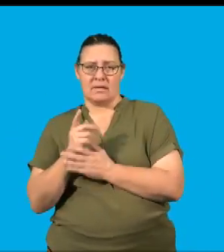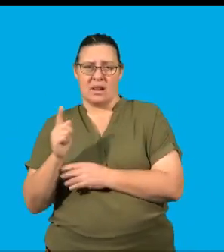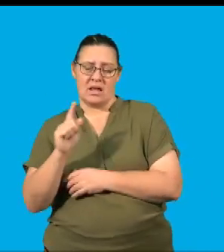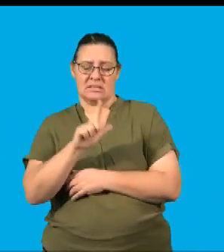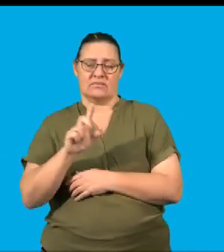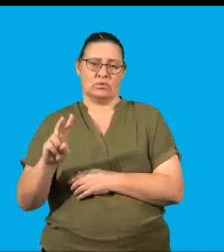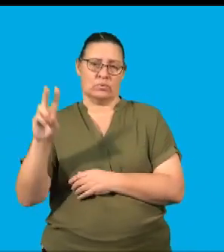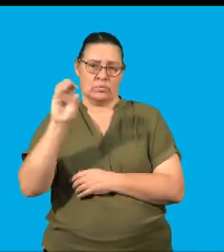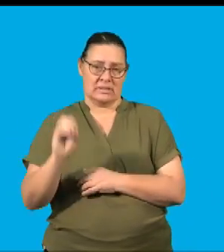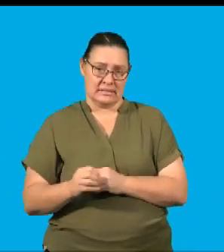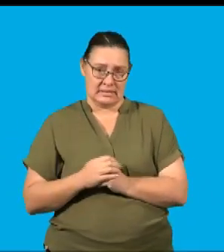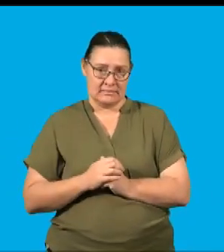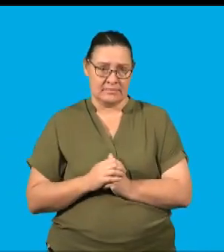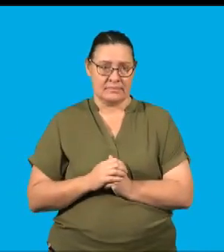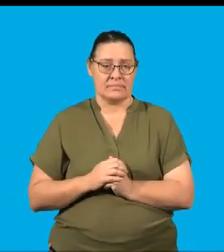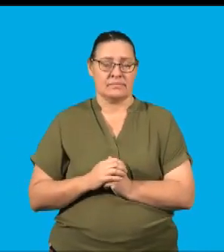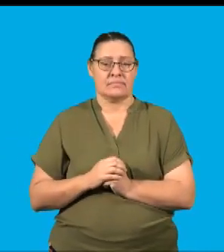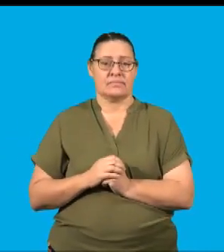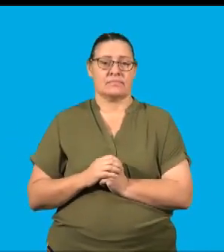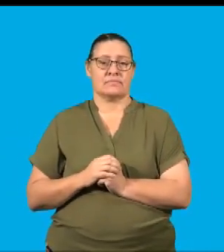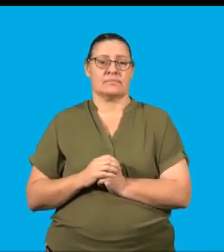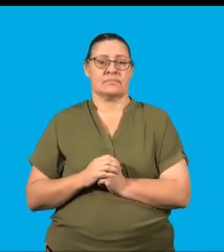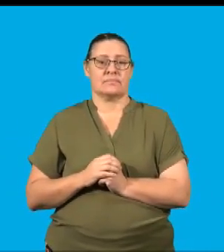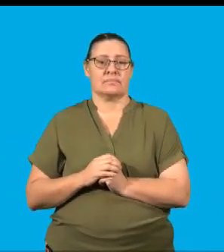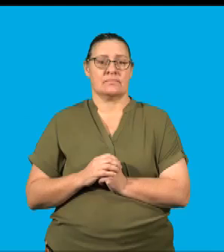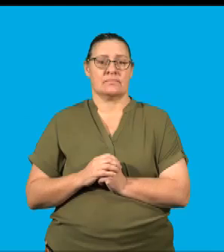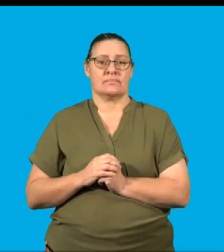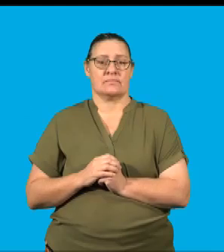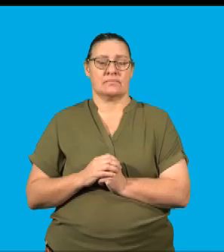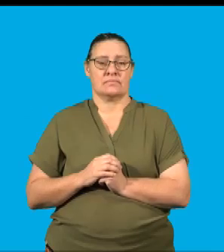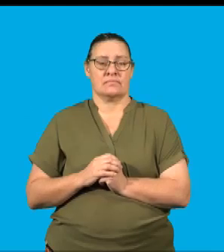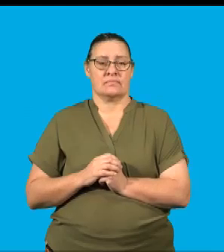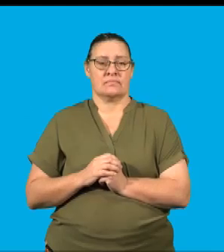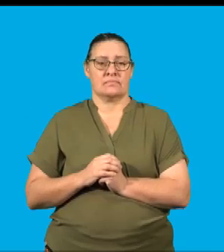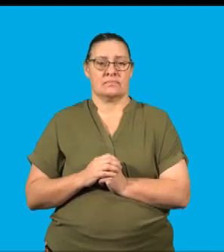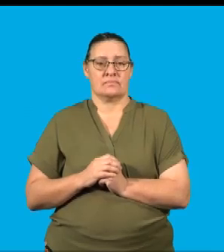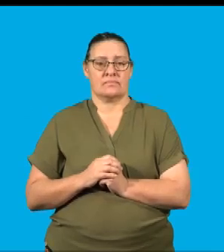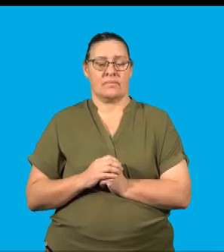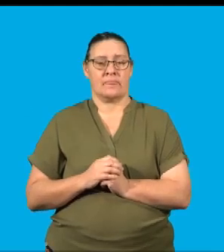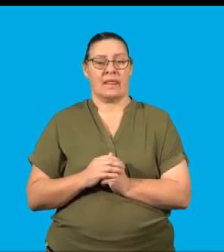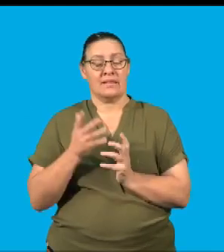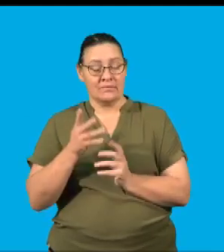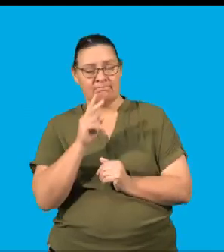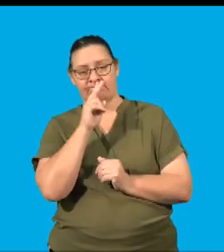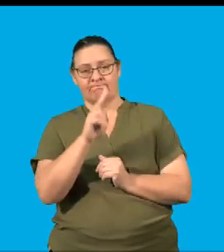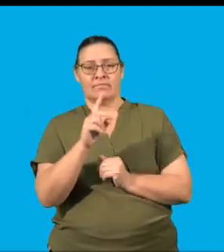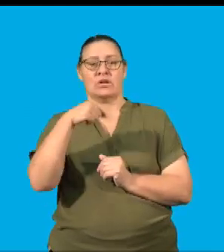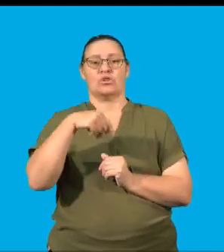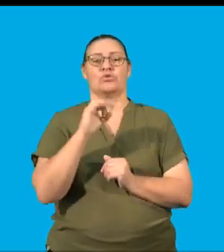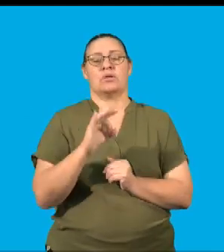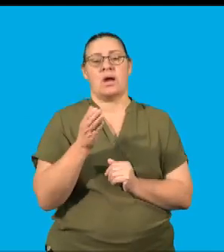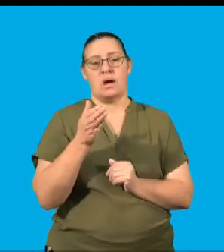here. What is the middle value? This is the middle value. Therefore, this is your Q3. That is why you see